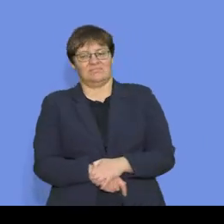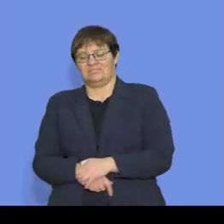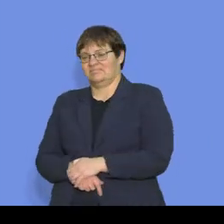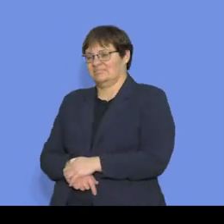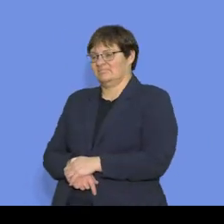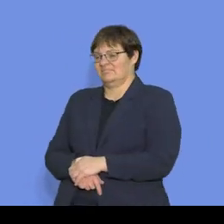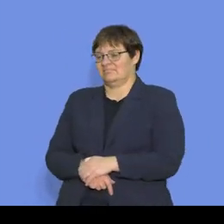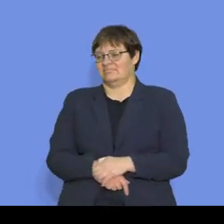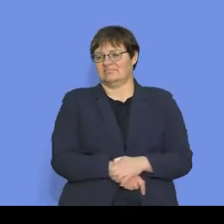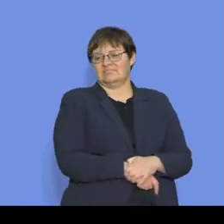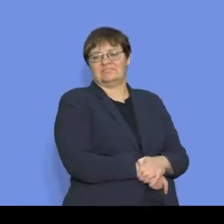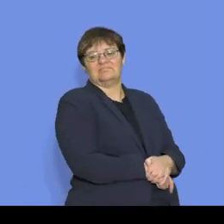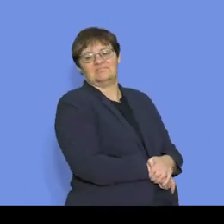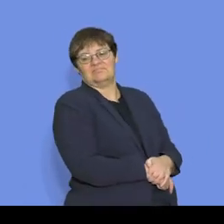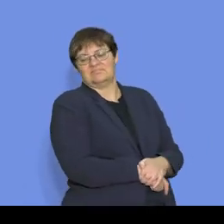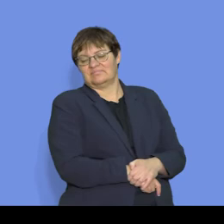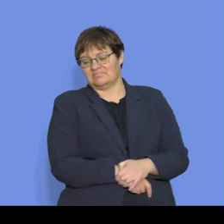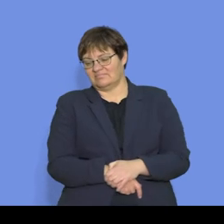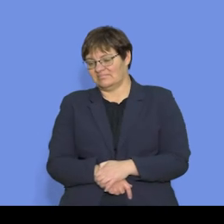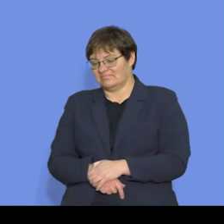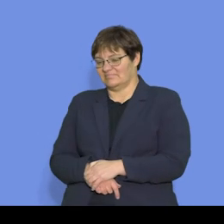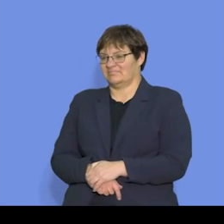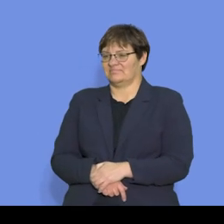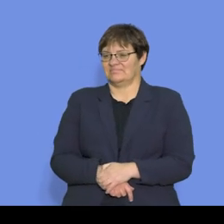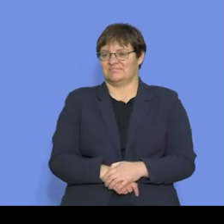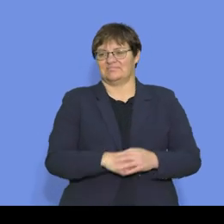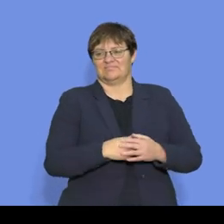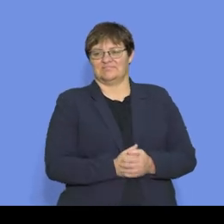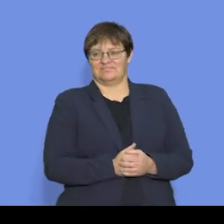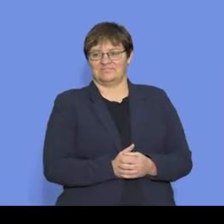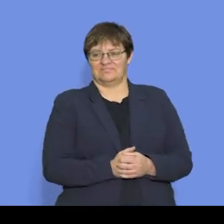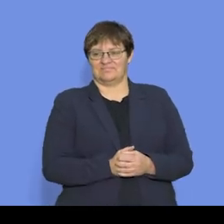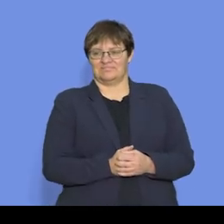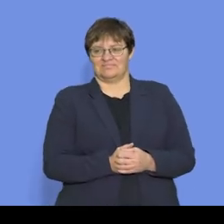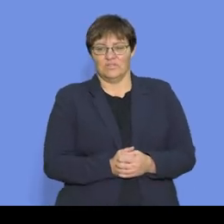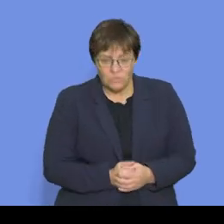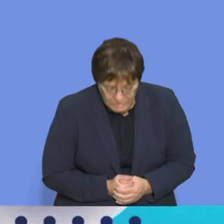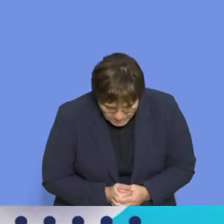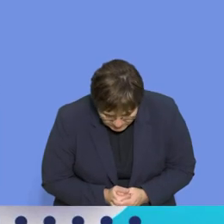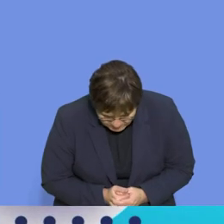As my goodbye. Okay, so I come back to the center again, should I?